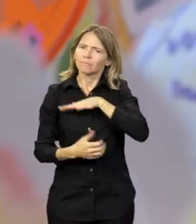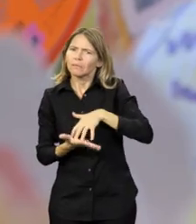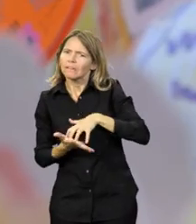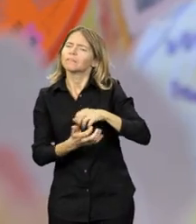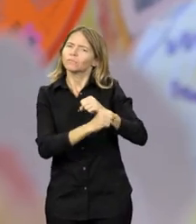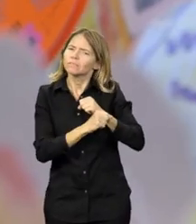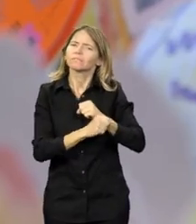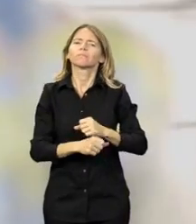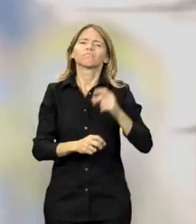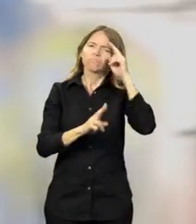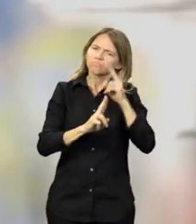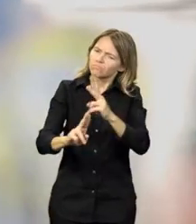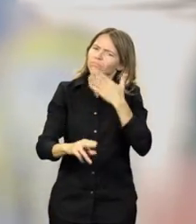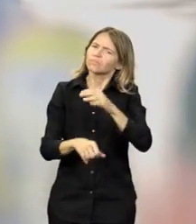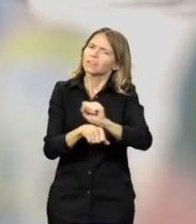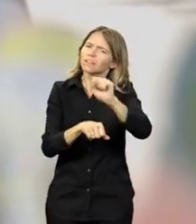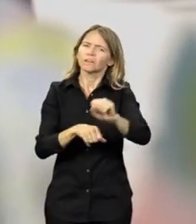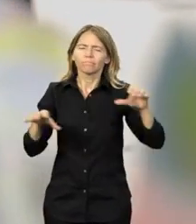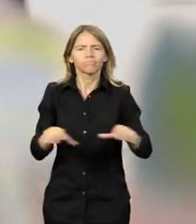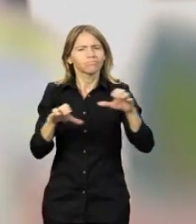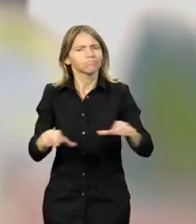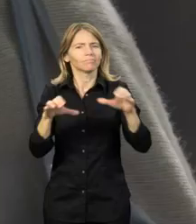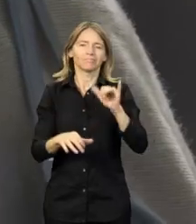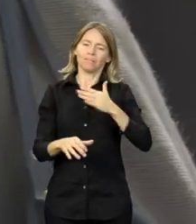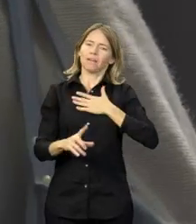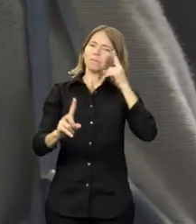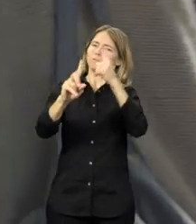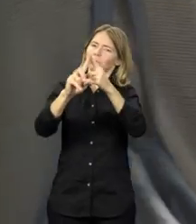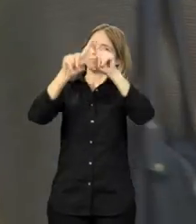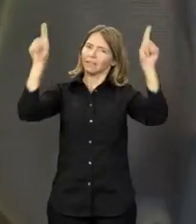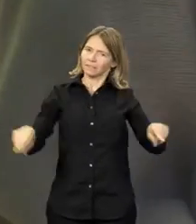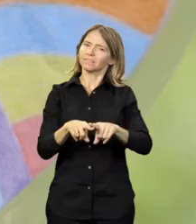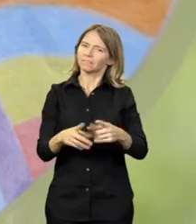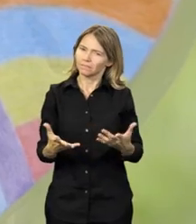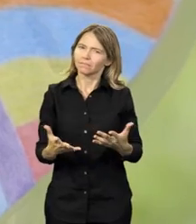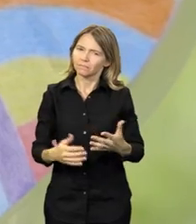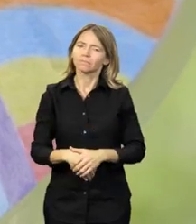It is for our children, and our children's children, and all the generations to come.